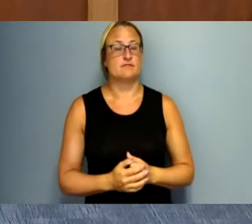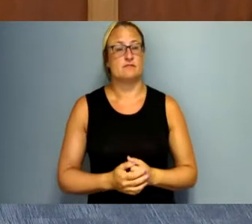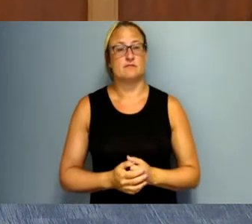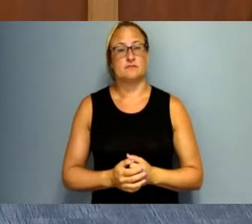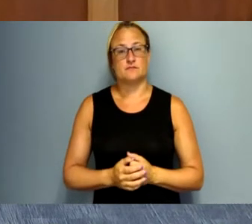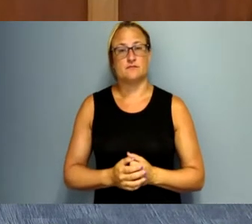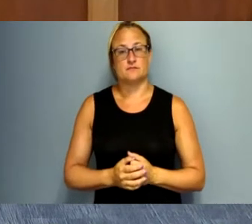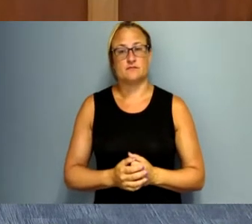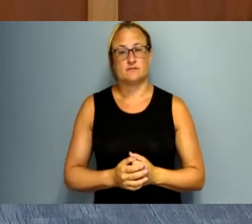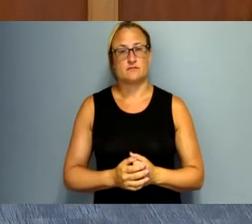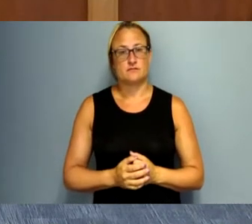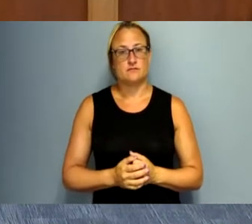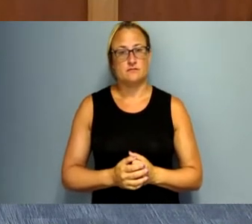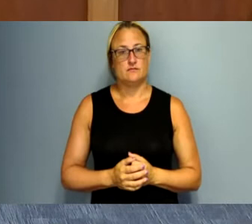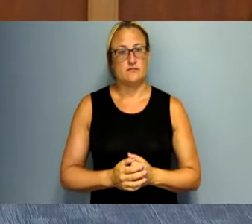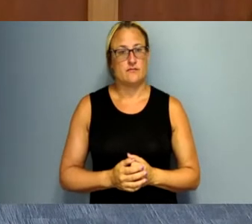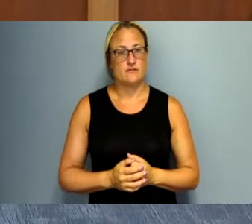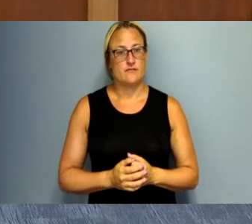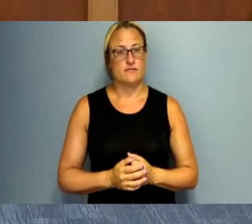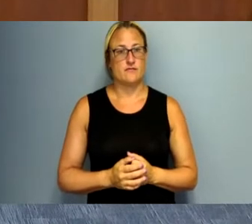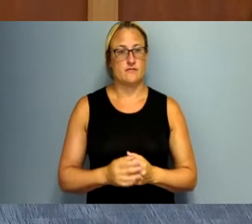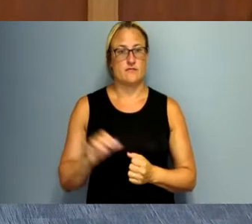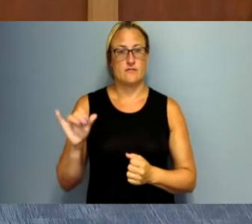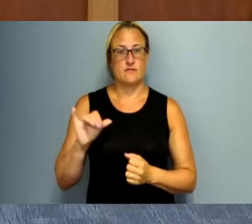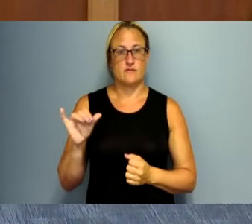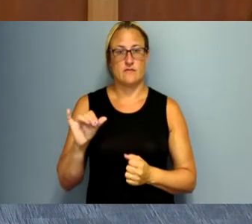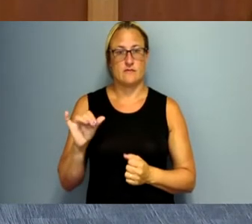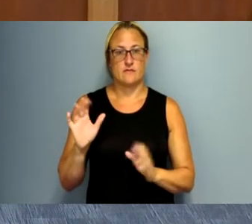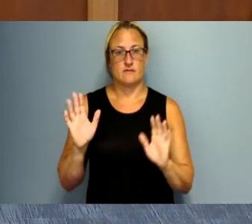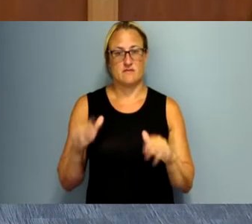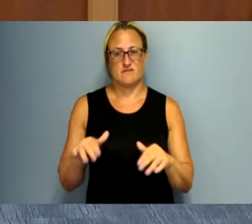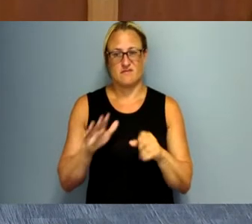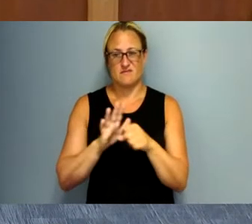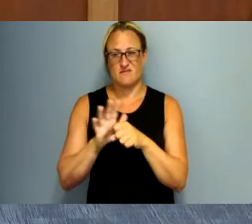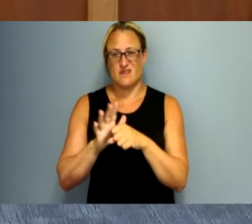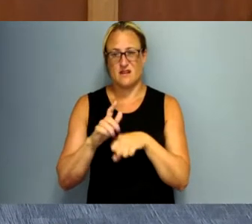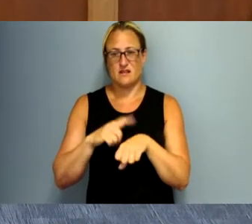I think it's also, I don't think we've kind of spent enough time on that, actually.